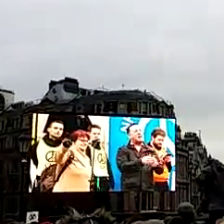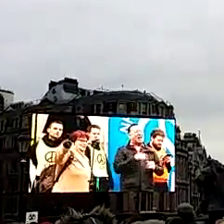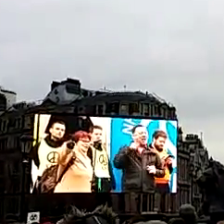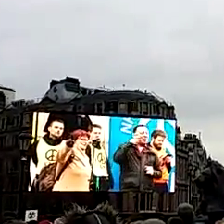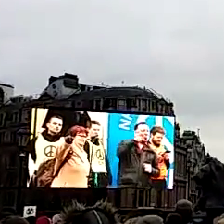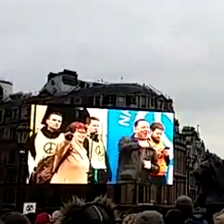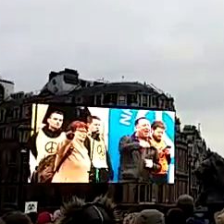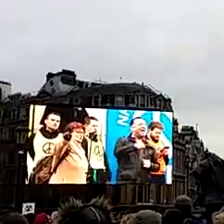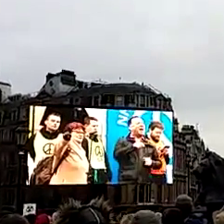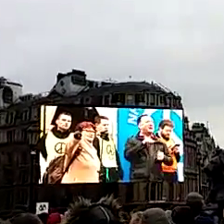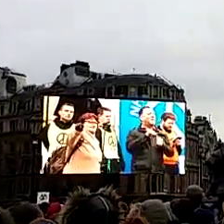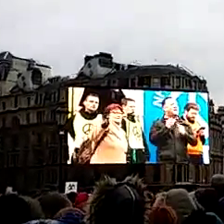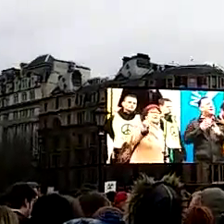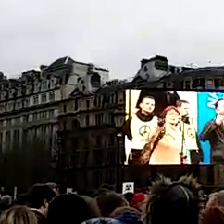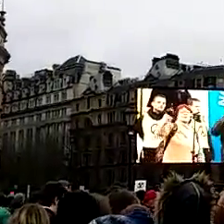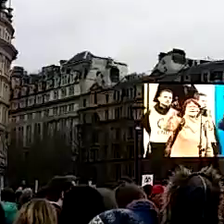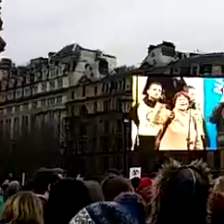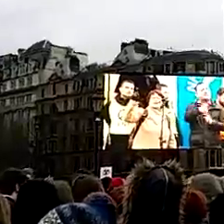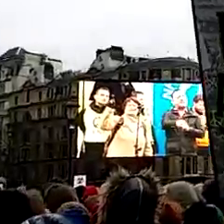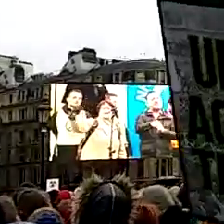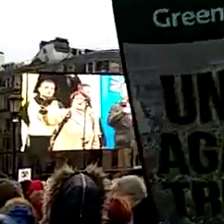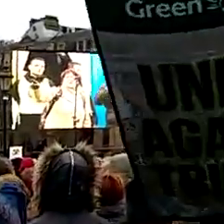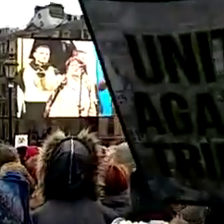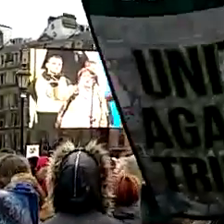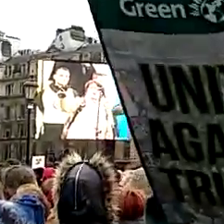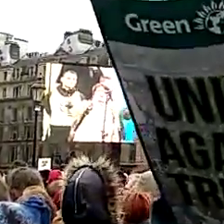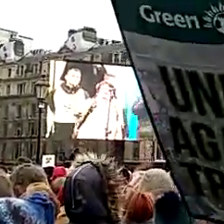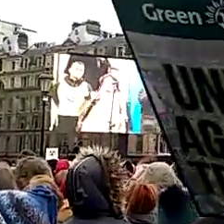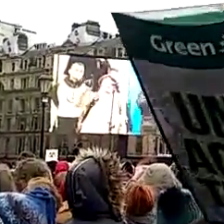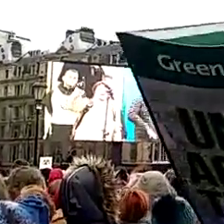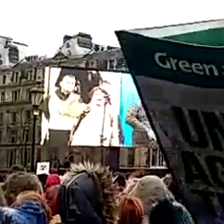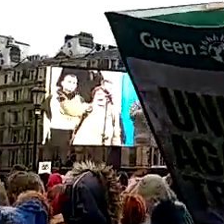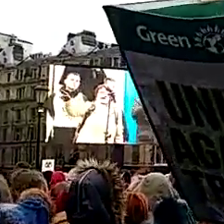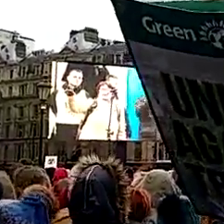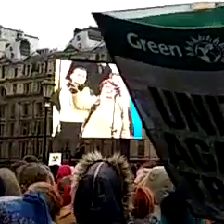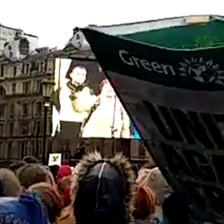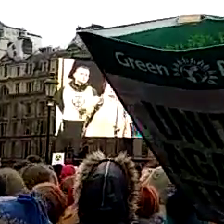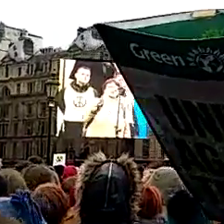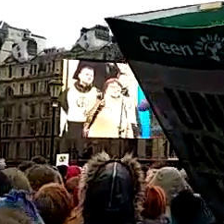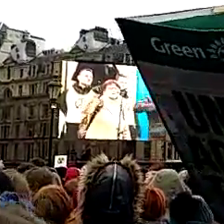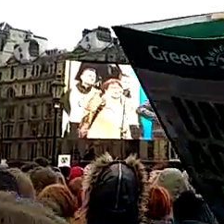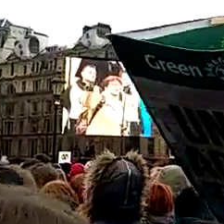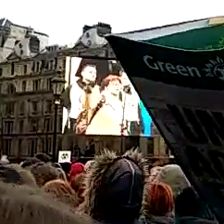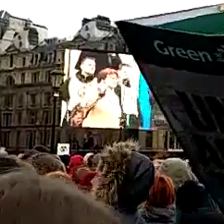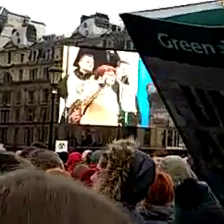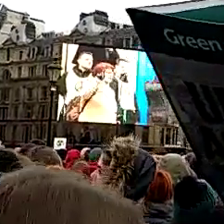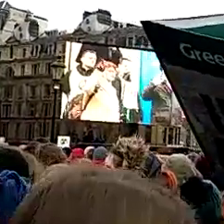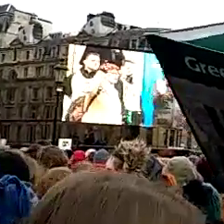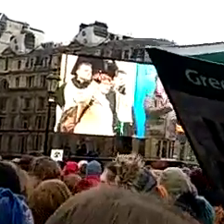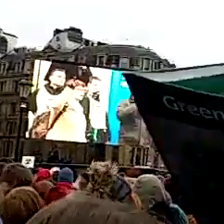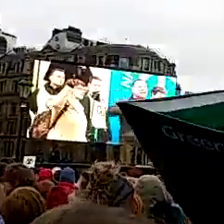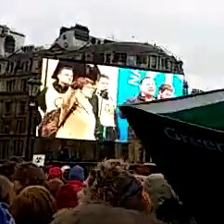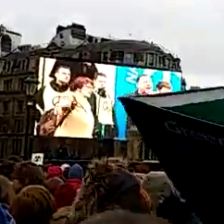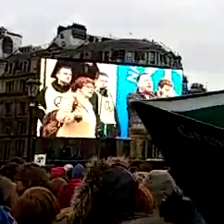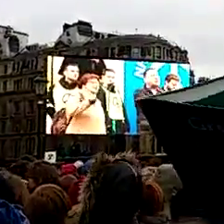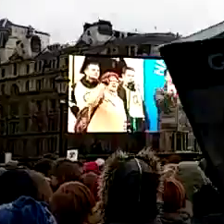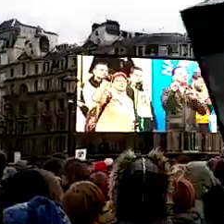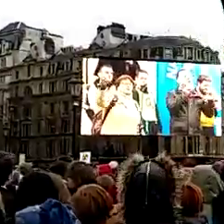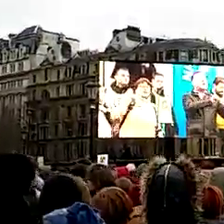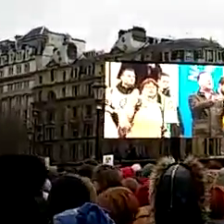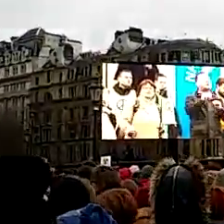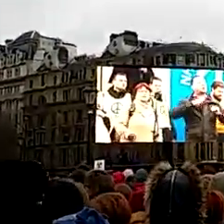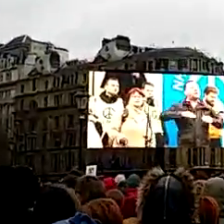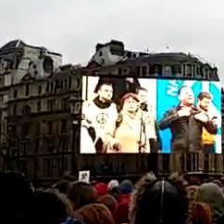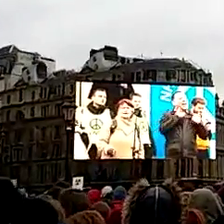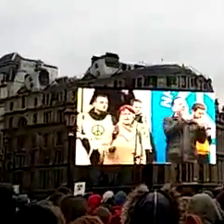we need to put our resources. We need full employment, we need housing for all, we need education, we need